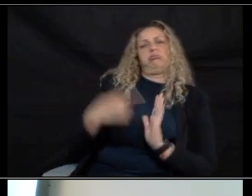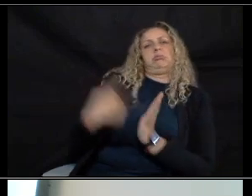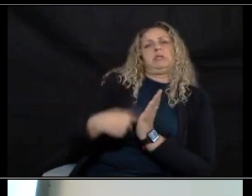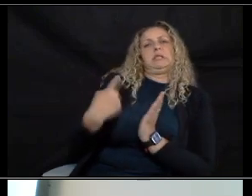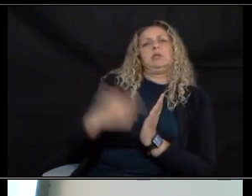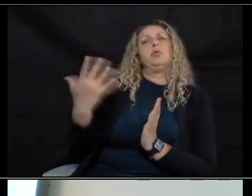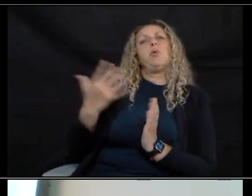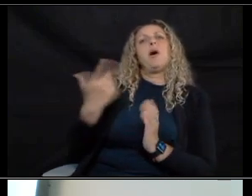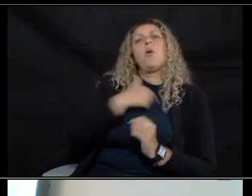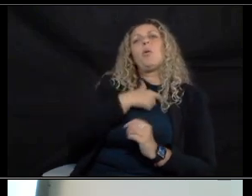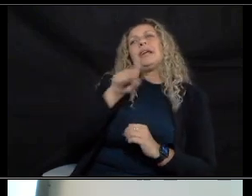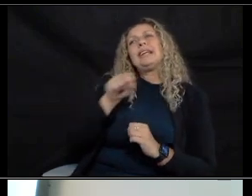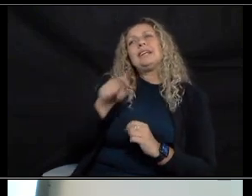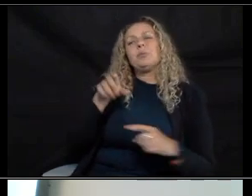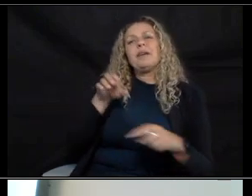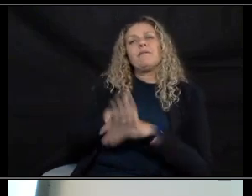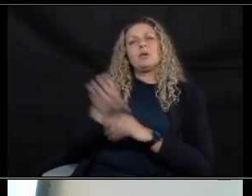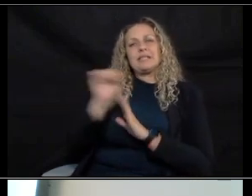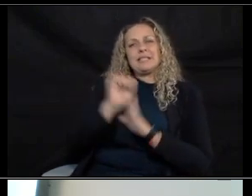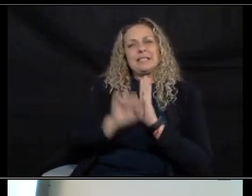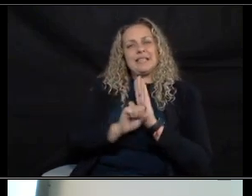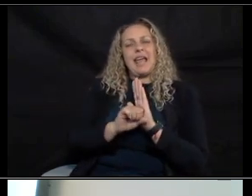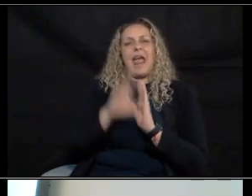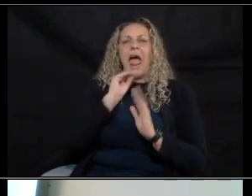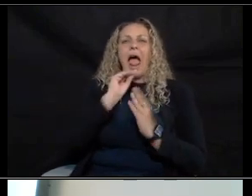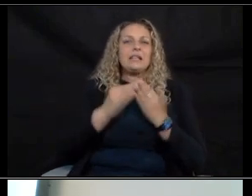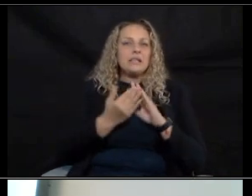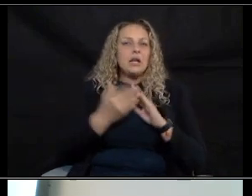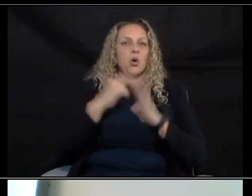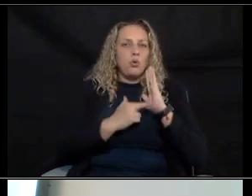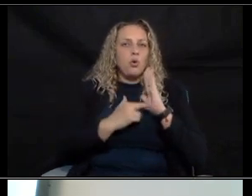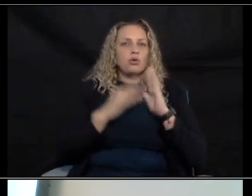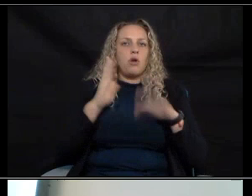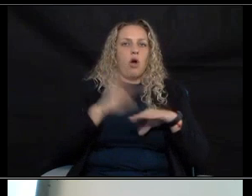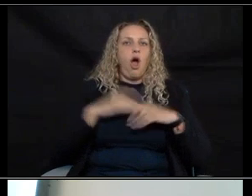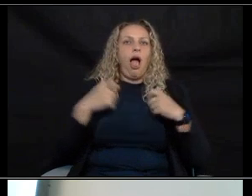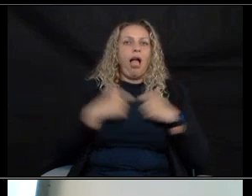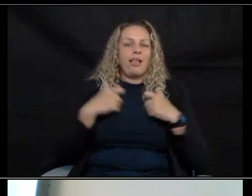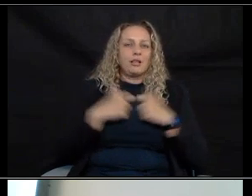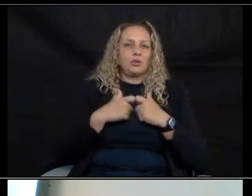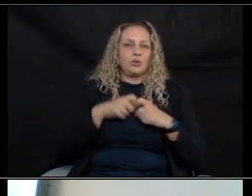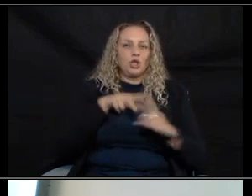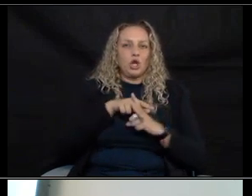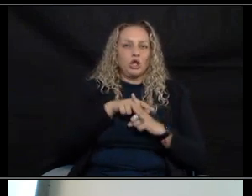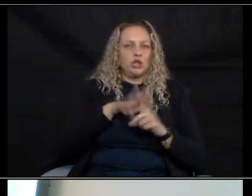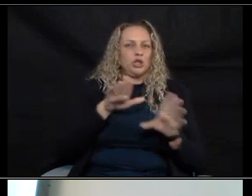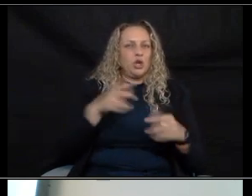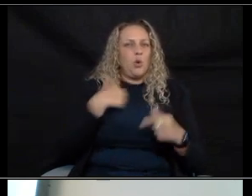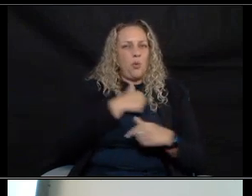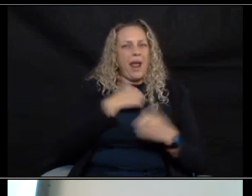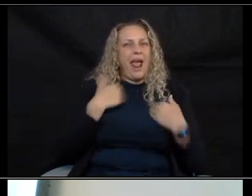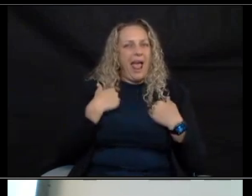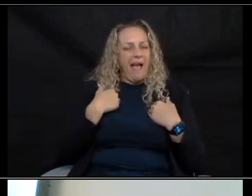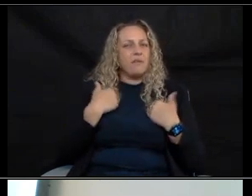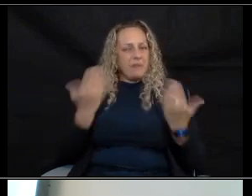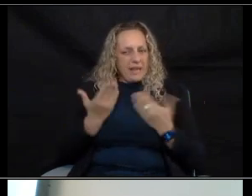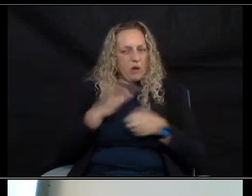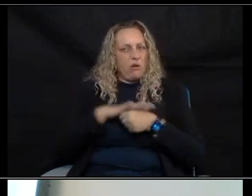we need to be enforcing the state and city rules on electric car chargers. We have them in the